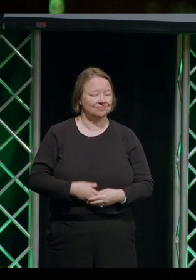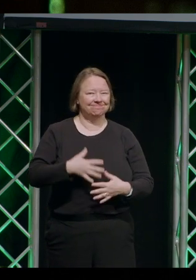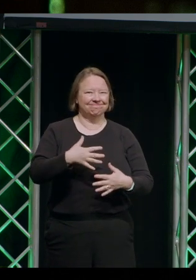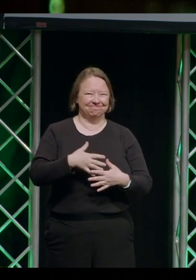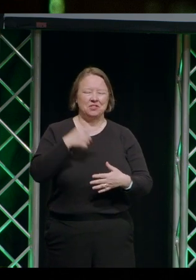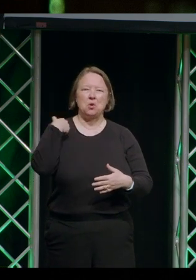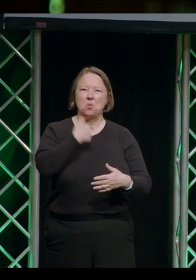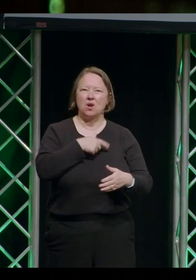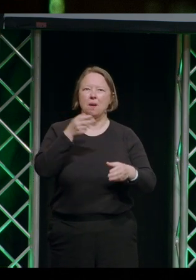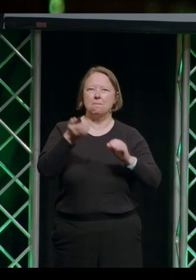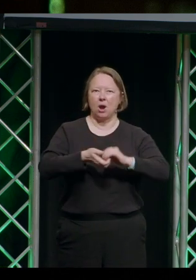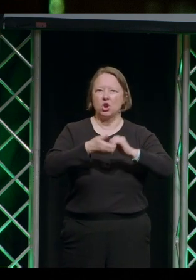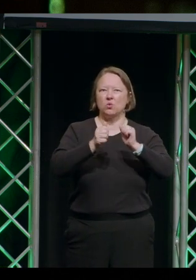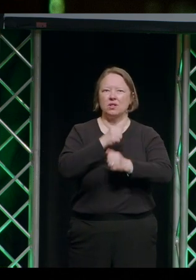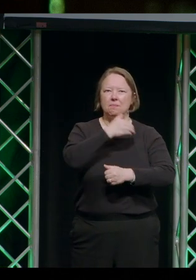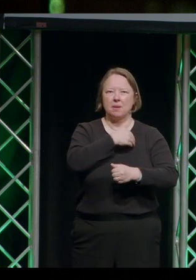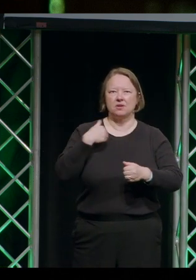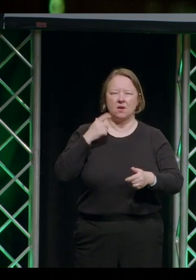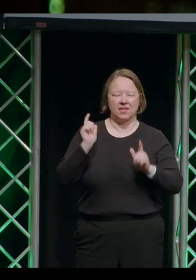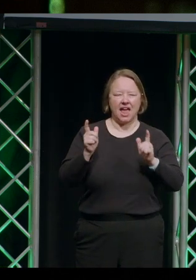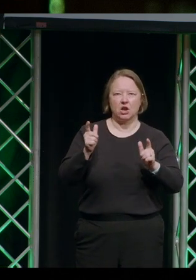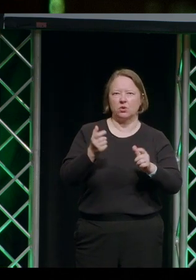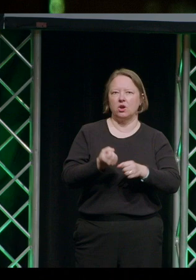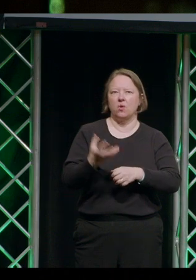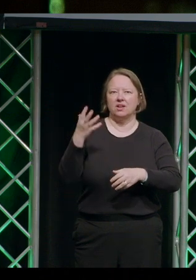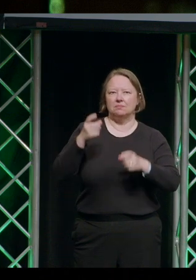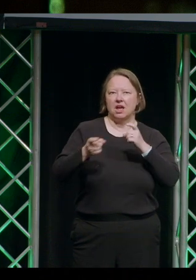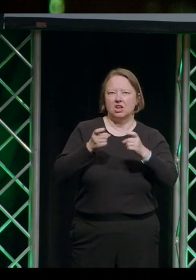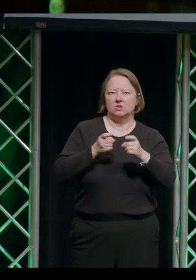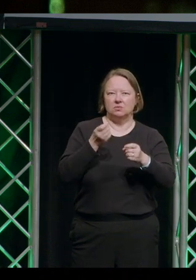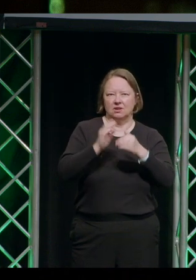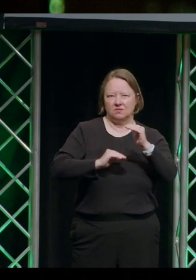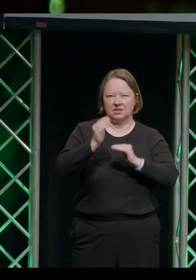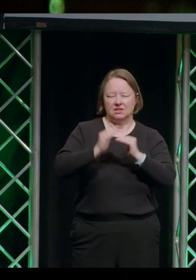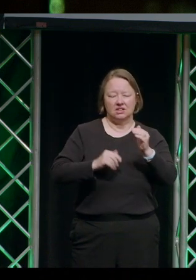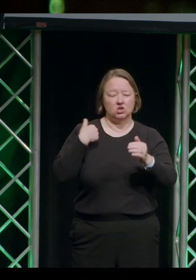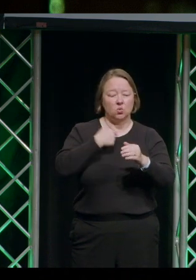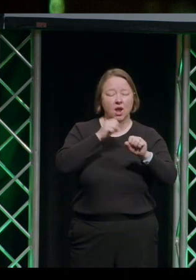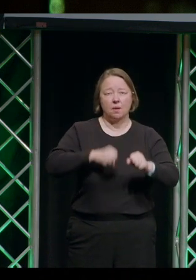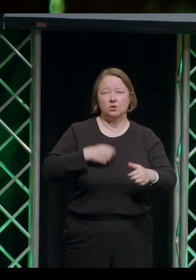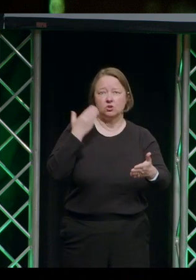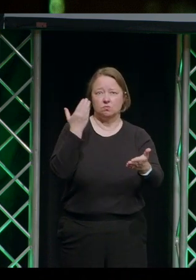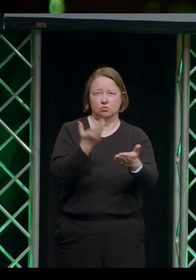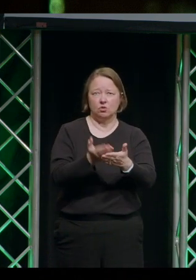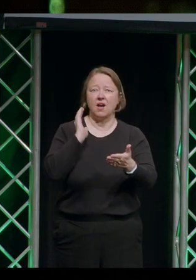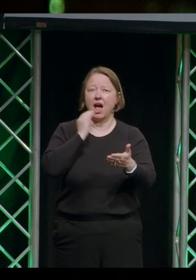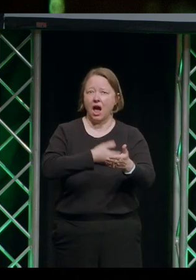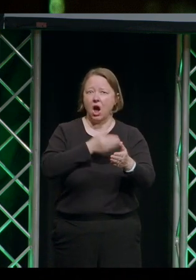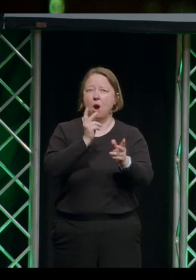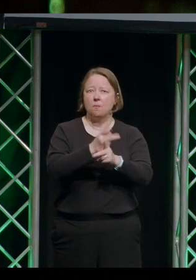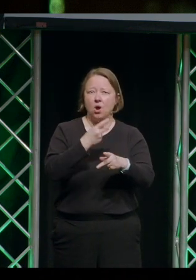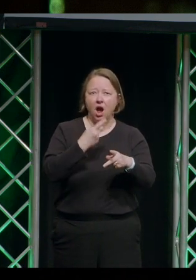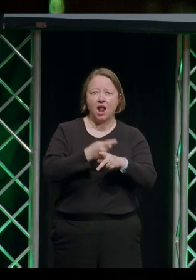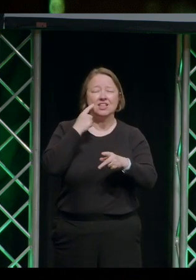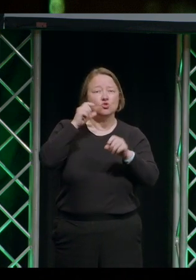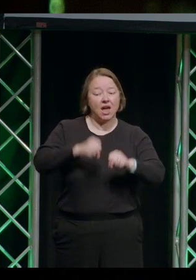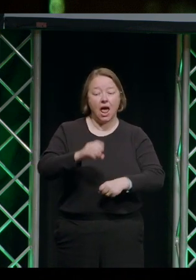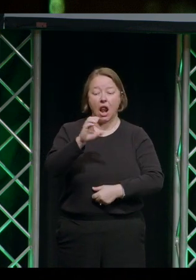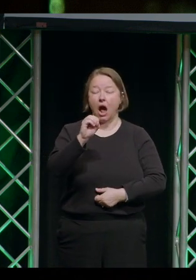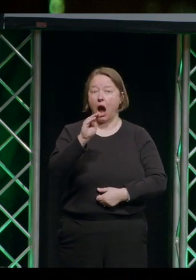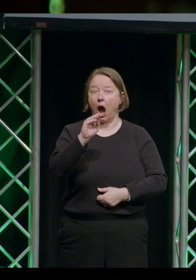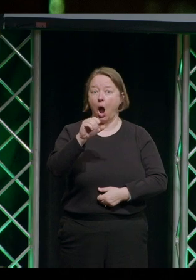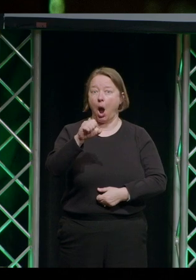We've partnered with members of the Calgary Waste Management's facilities, and we were able to prove that our product is compostable